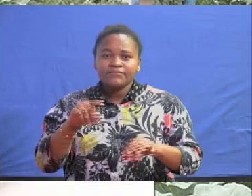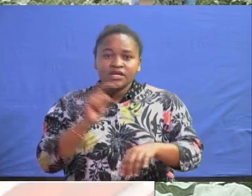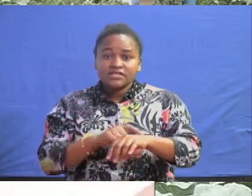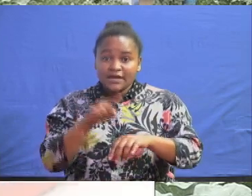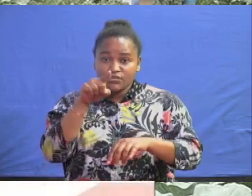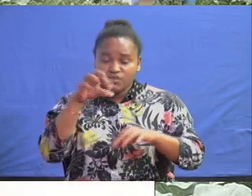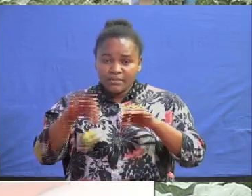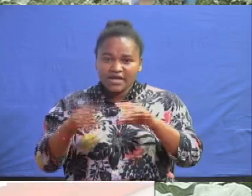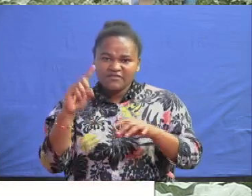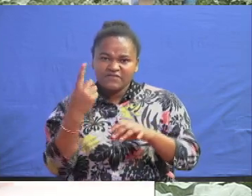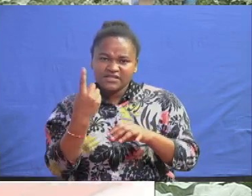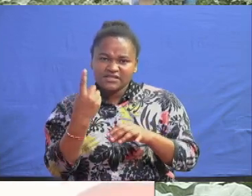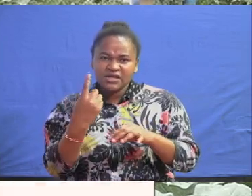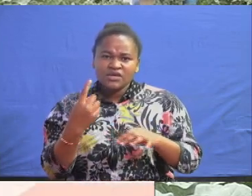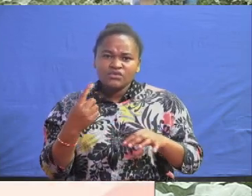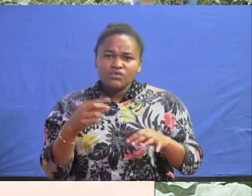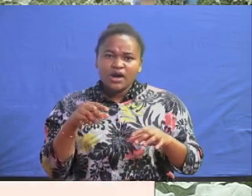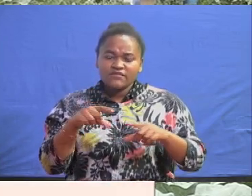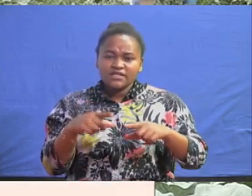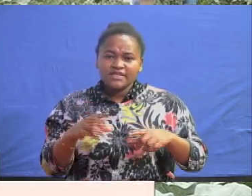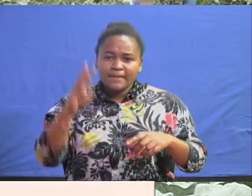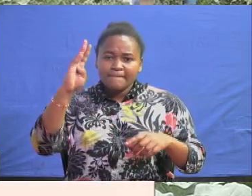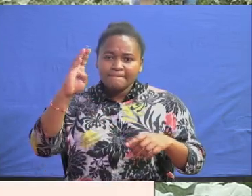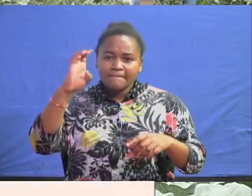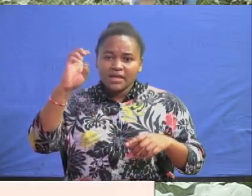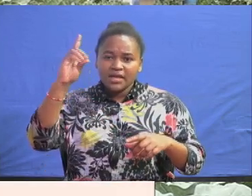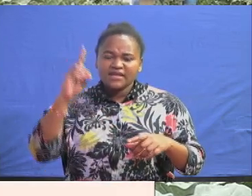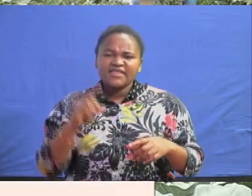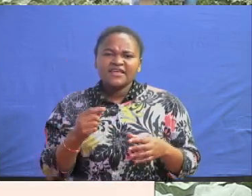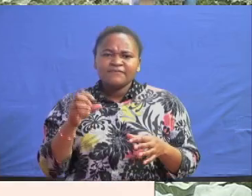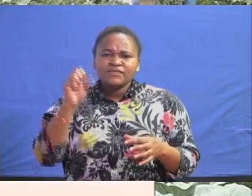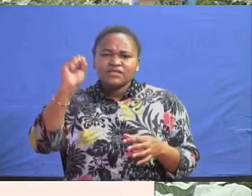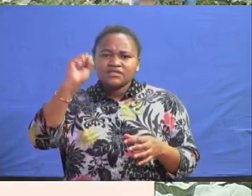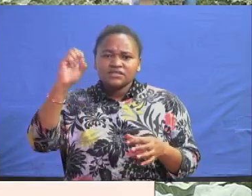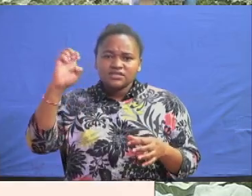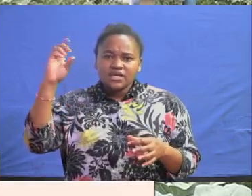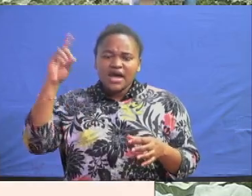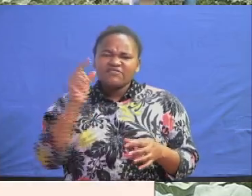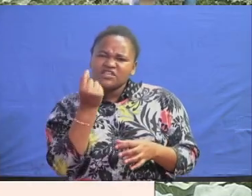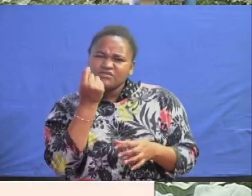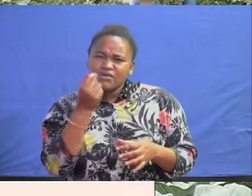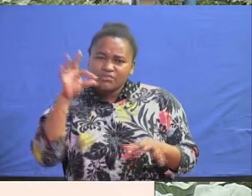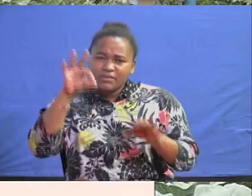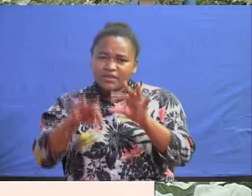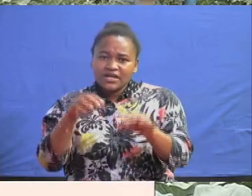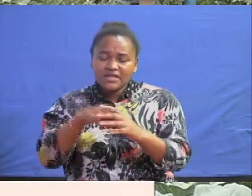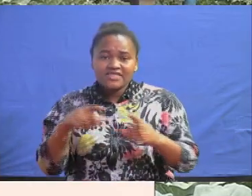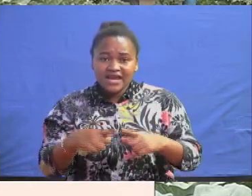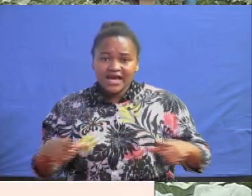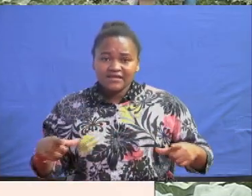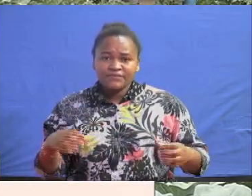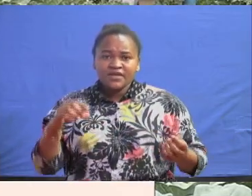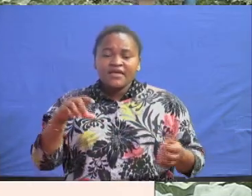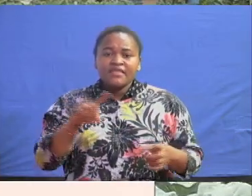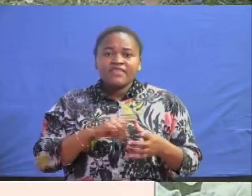planting first, we plant them at the nursery bed because the seeds are too small to be planted in the field. Then after 1 month, we transplant